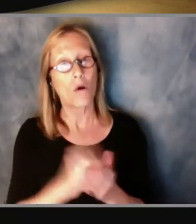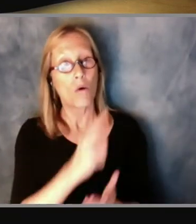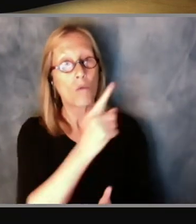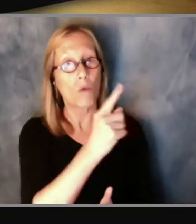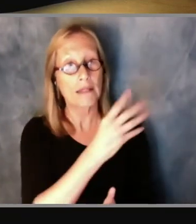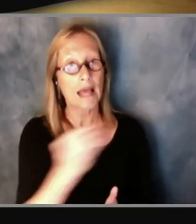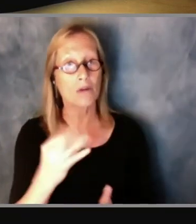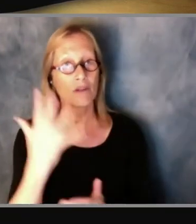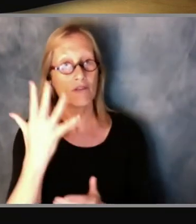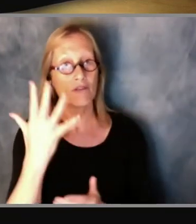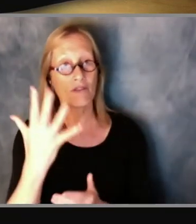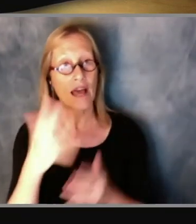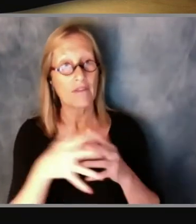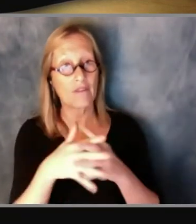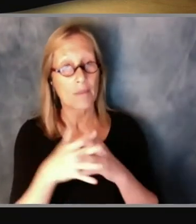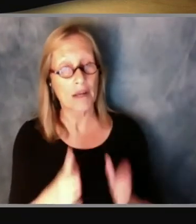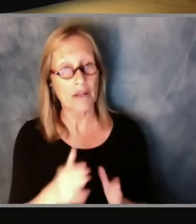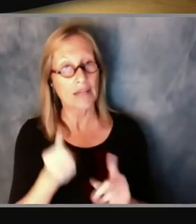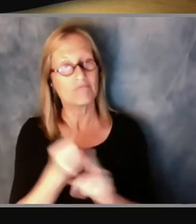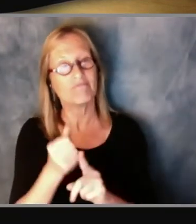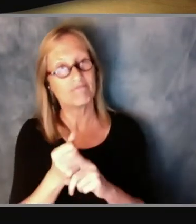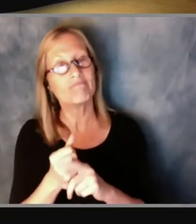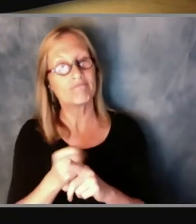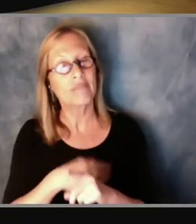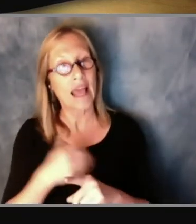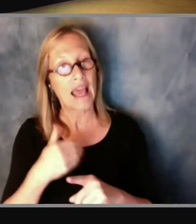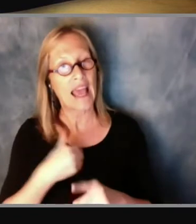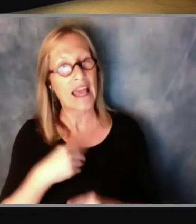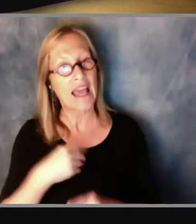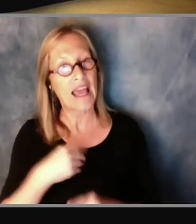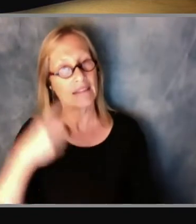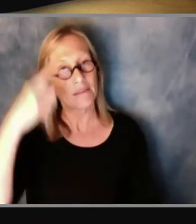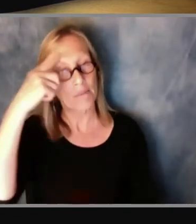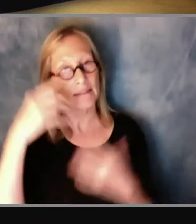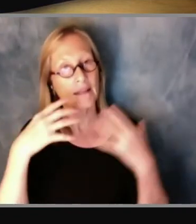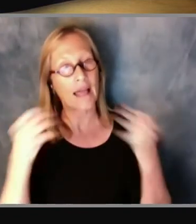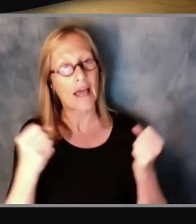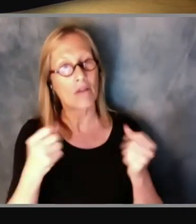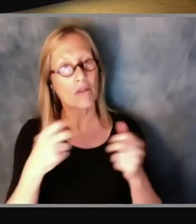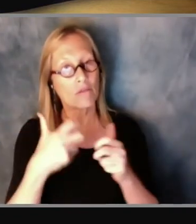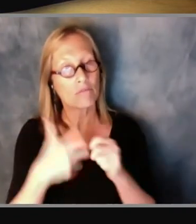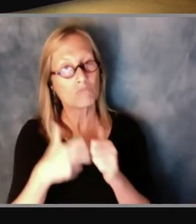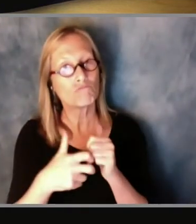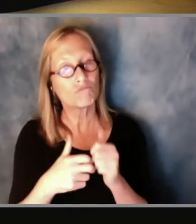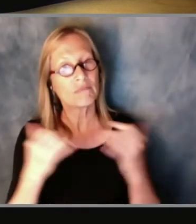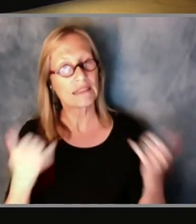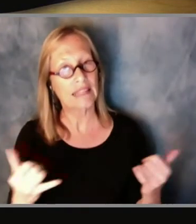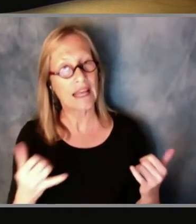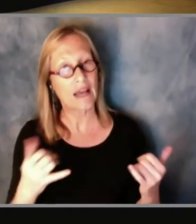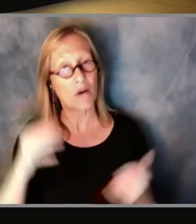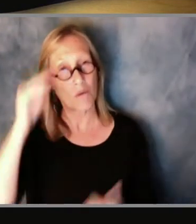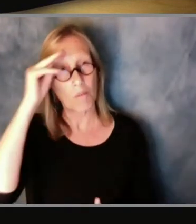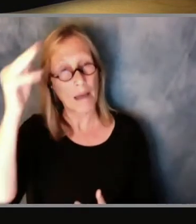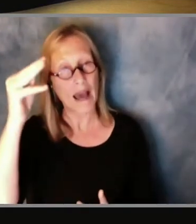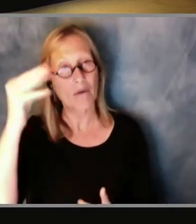Americans is affected by mental health conditions. Maui has a lack